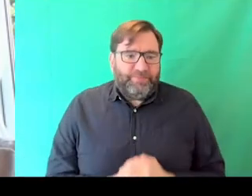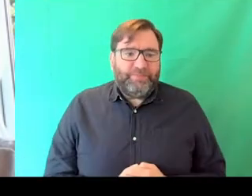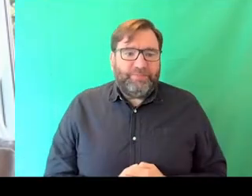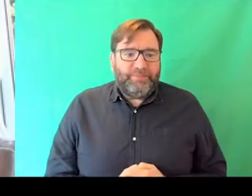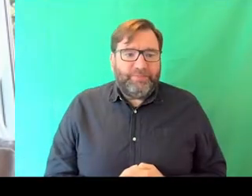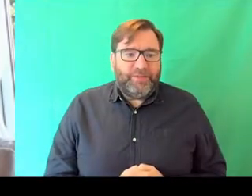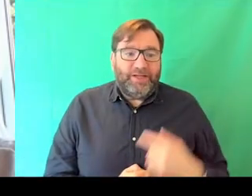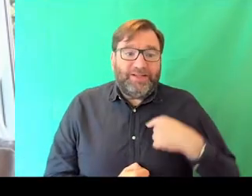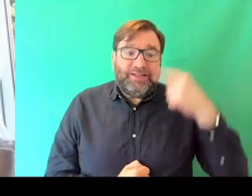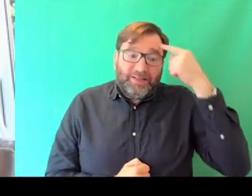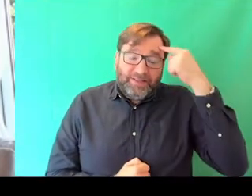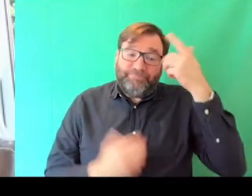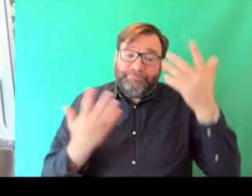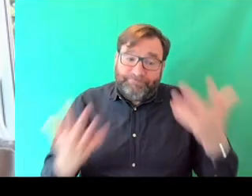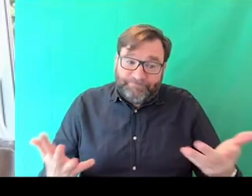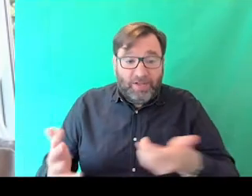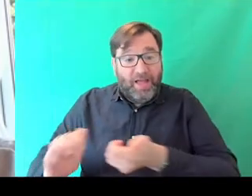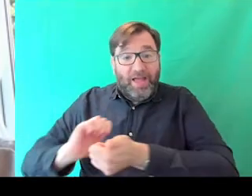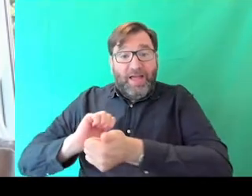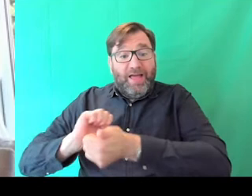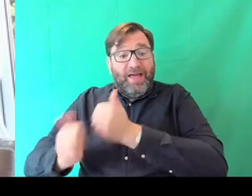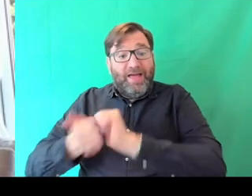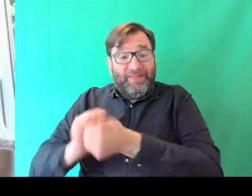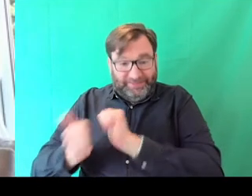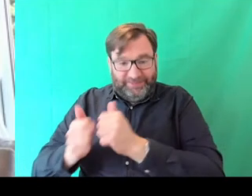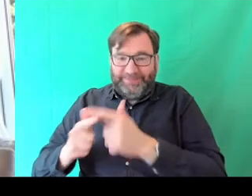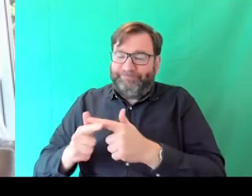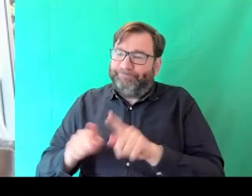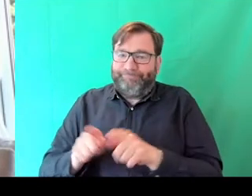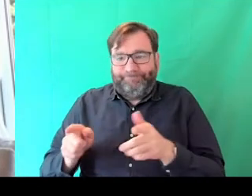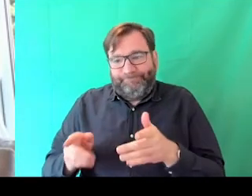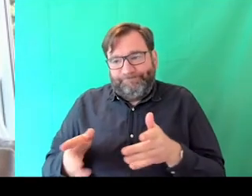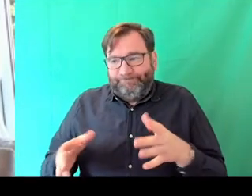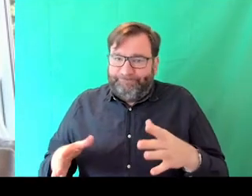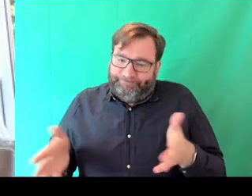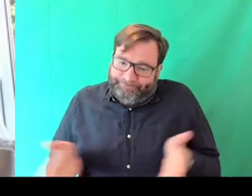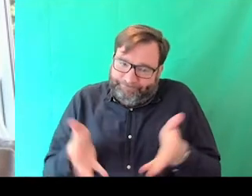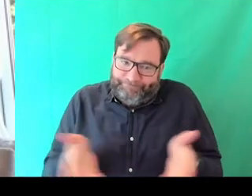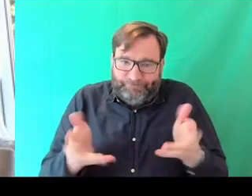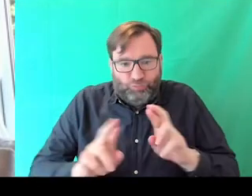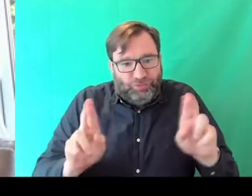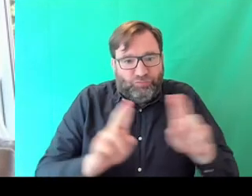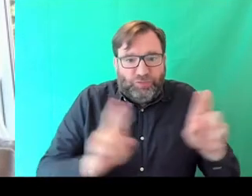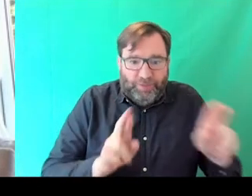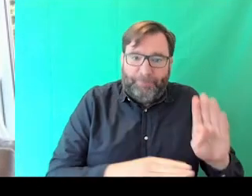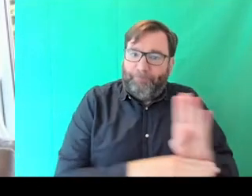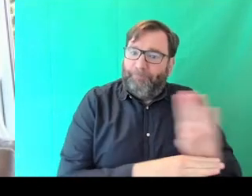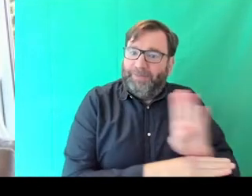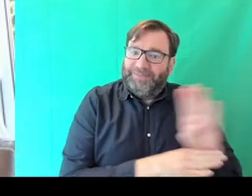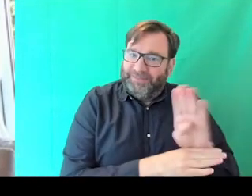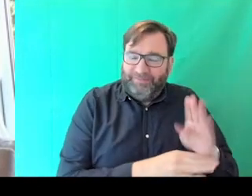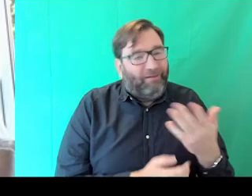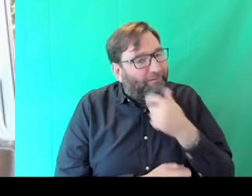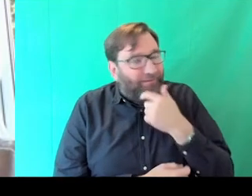the more than 40-hour work weeks that you put in, especially, you know, for the three of us so dedicated to